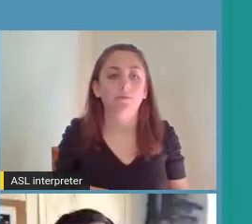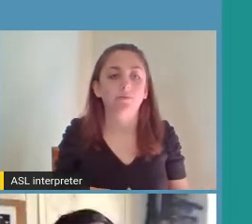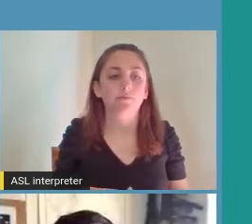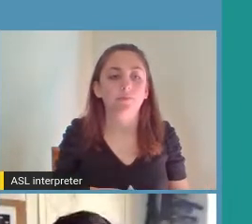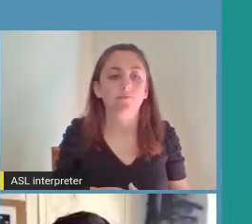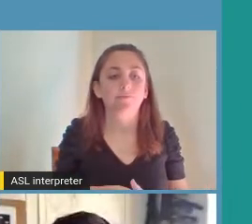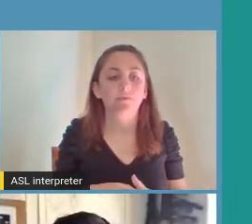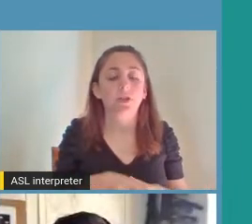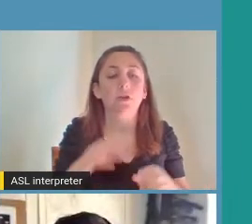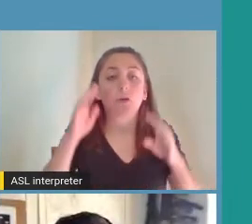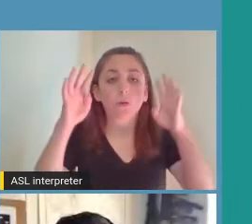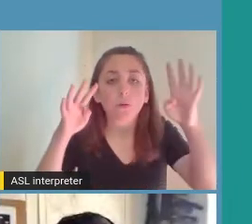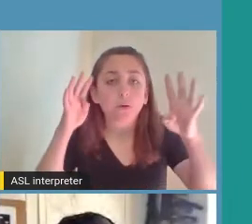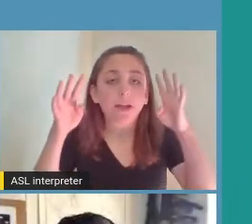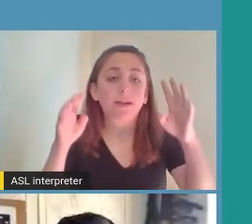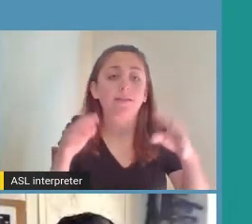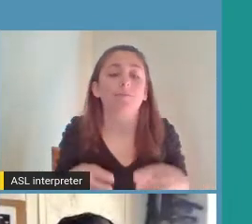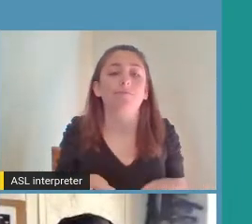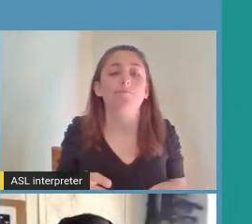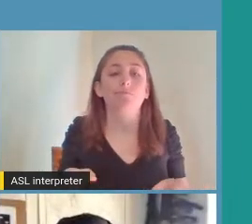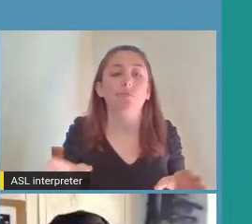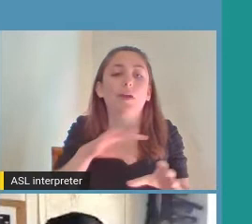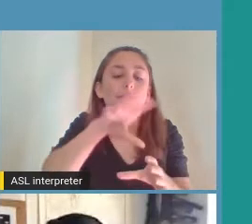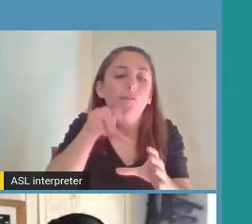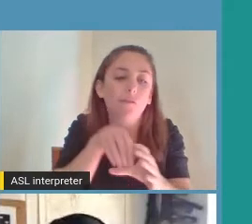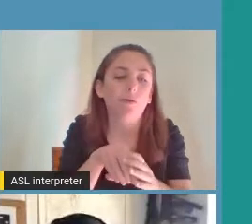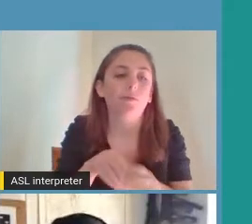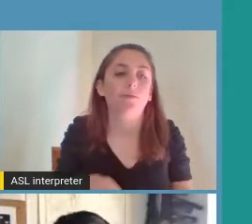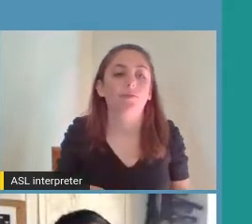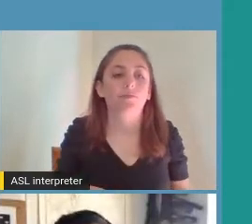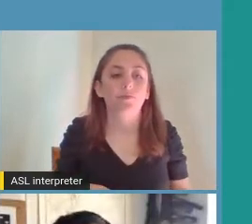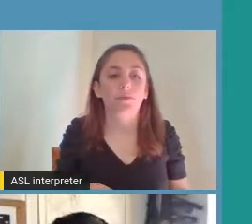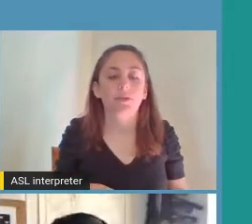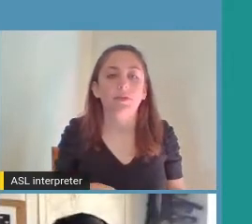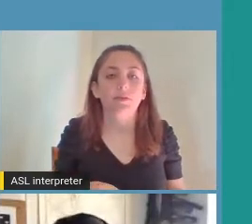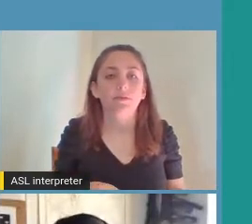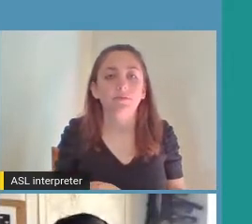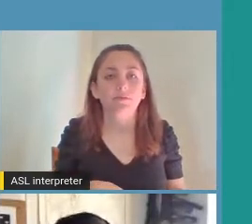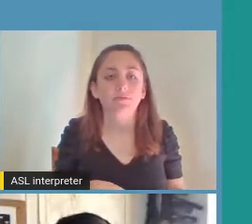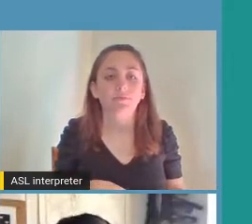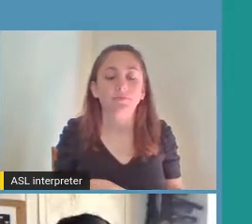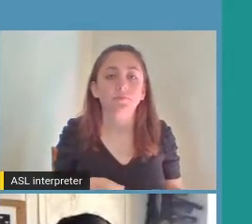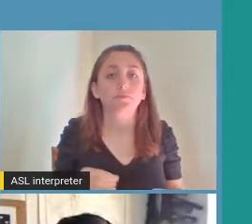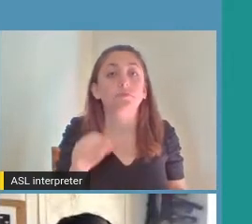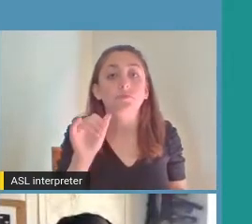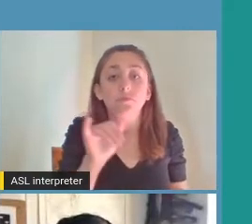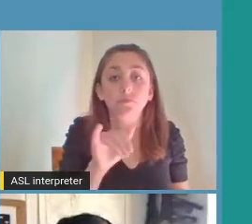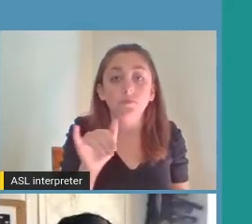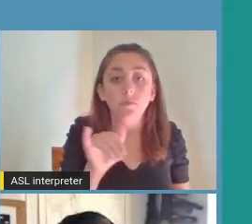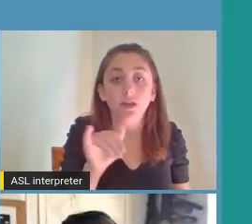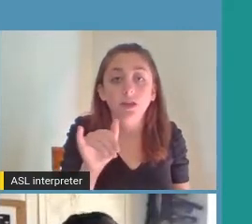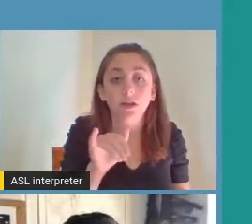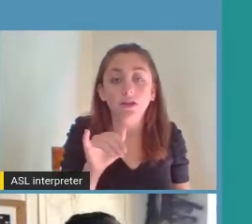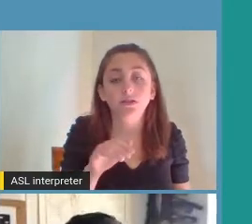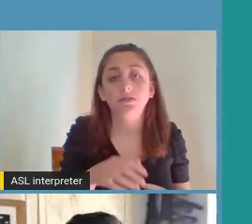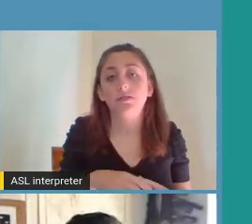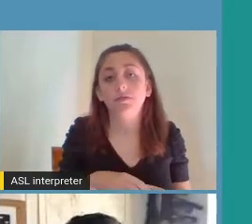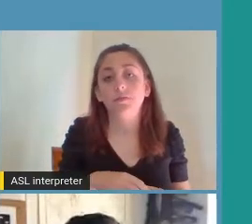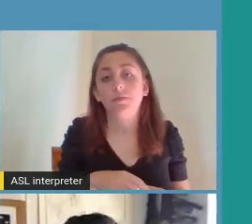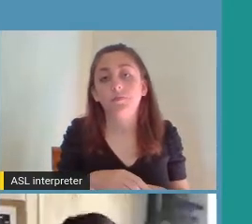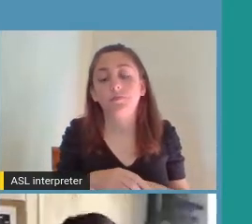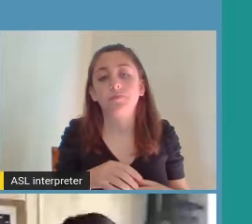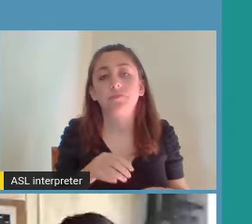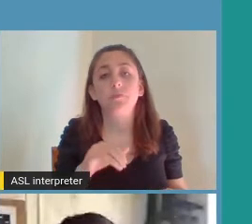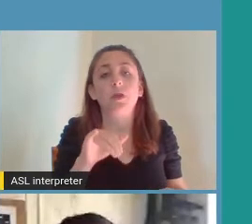input. What makes our land acknowledgement, what I feel personally special, is that it is also in Dakota and